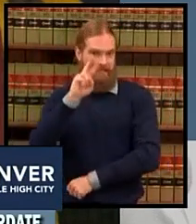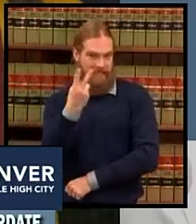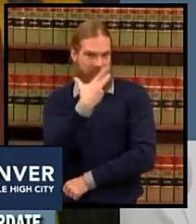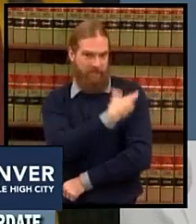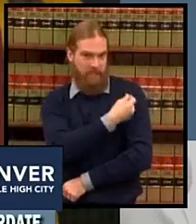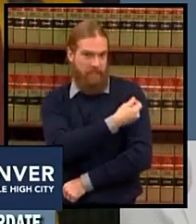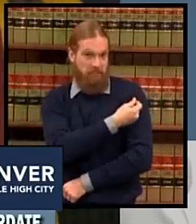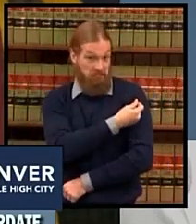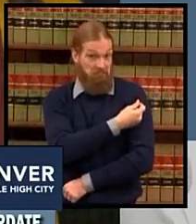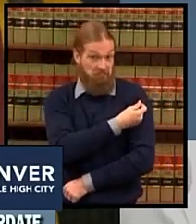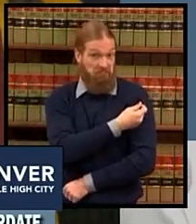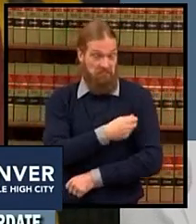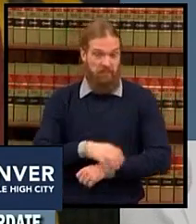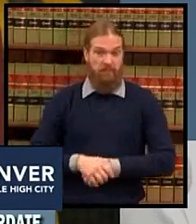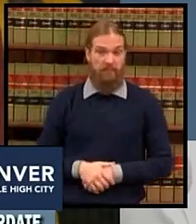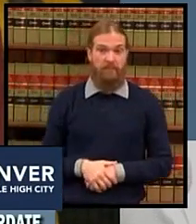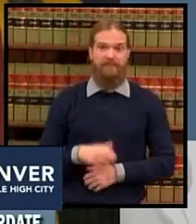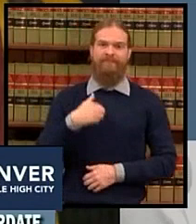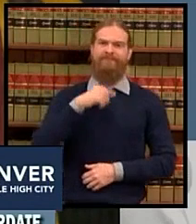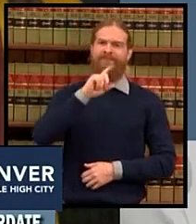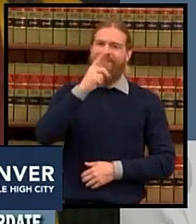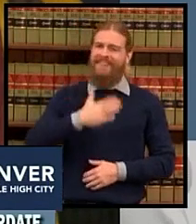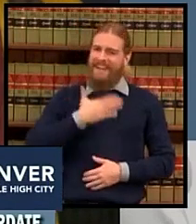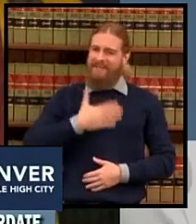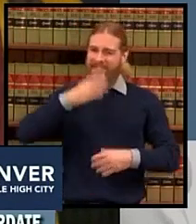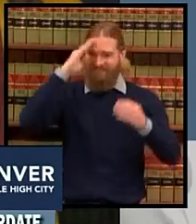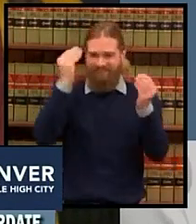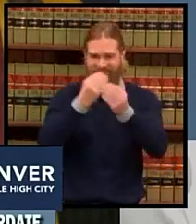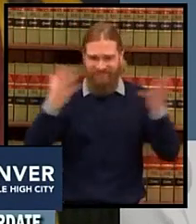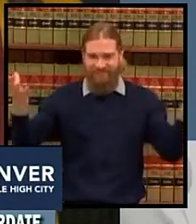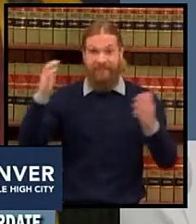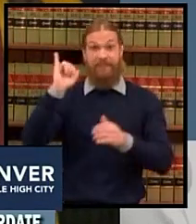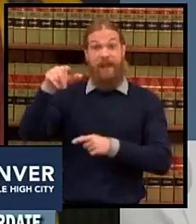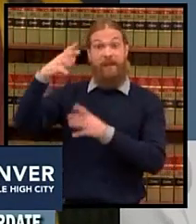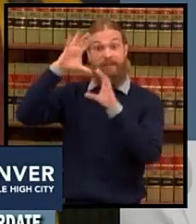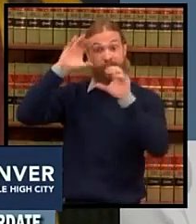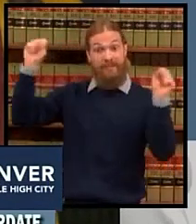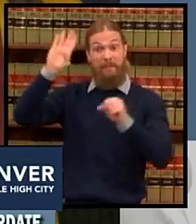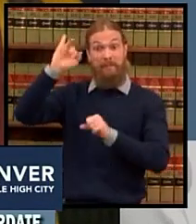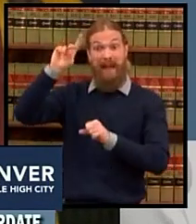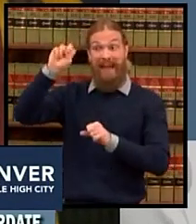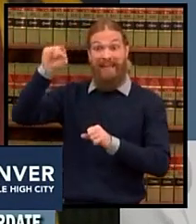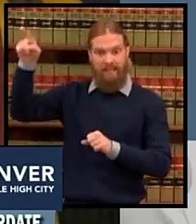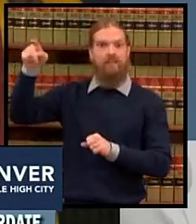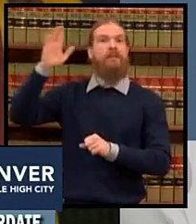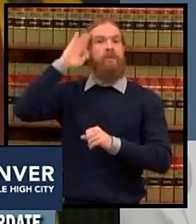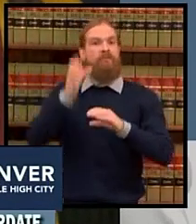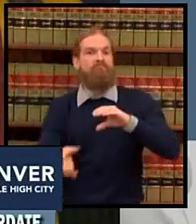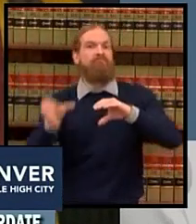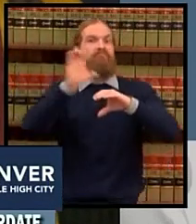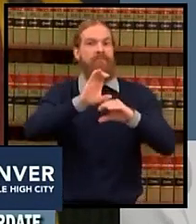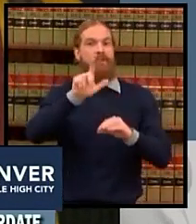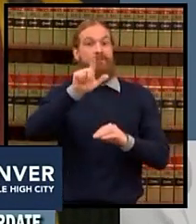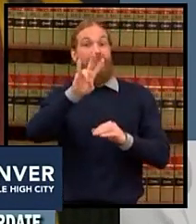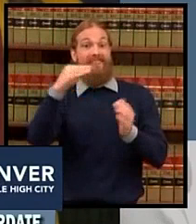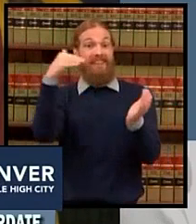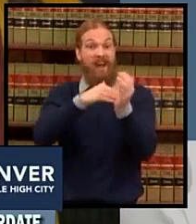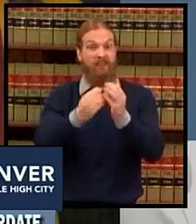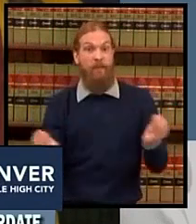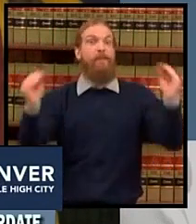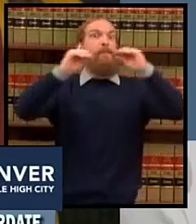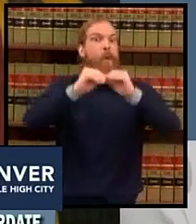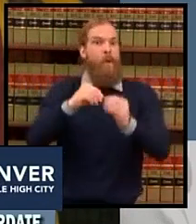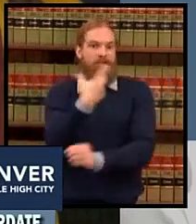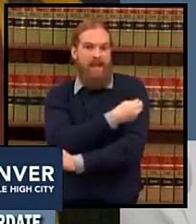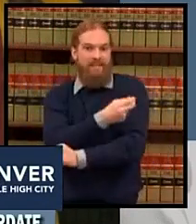Biden administration will release an additional 27,000 vaccine doses to Colorado on top of the original amount over the next few